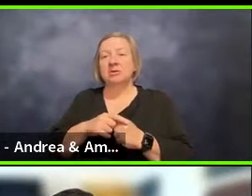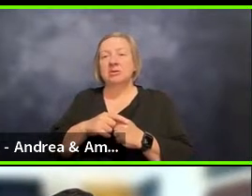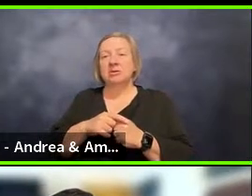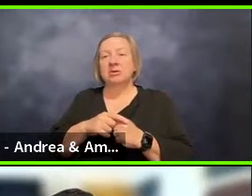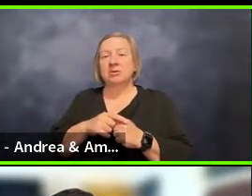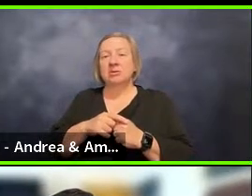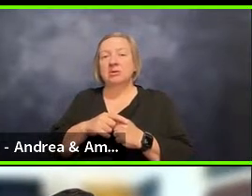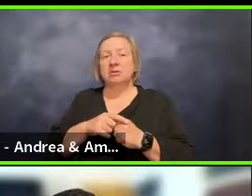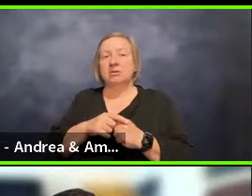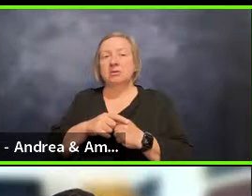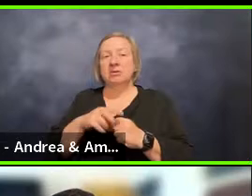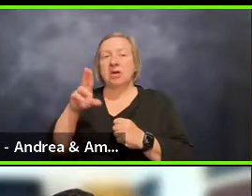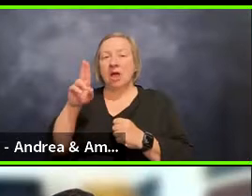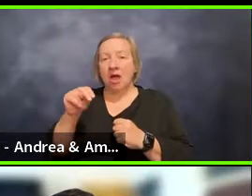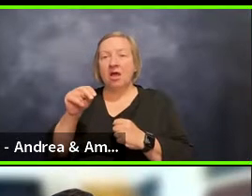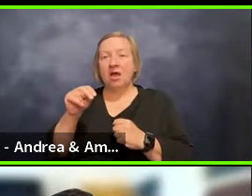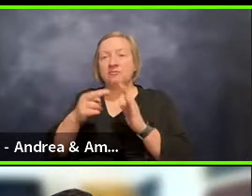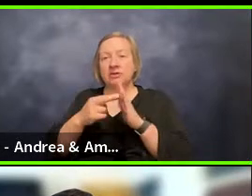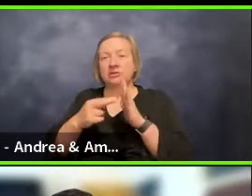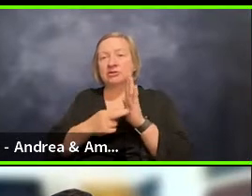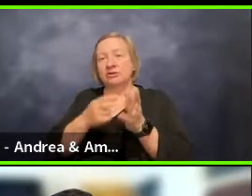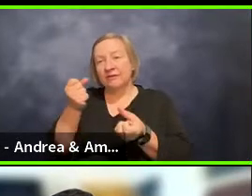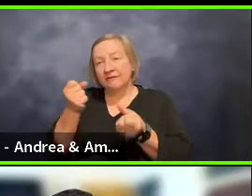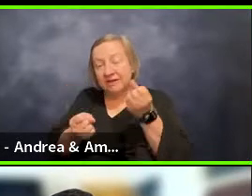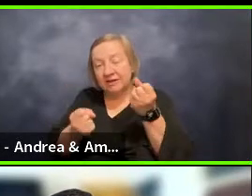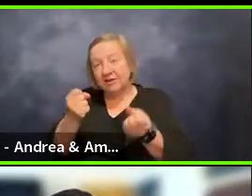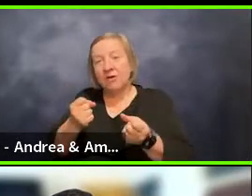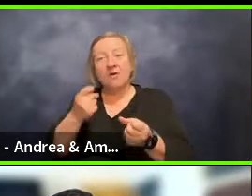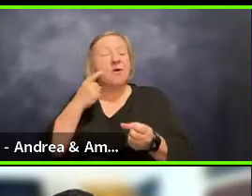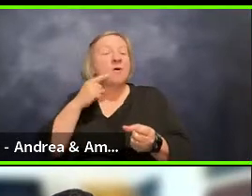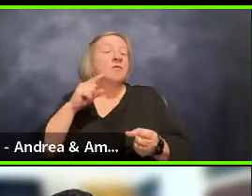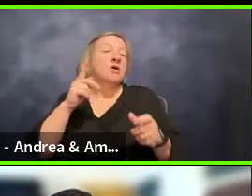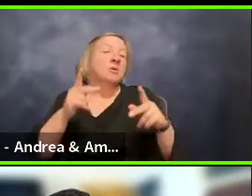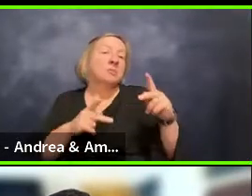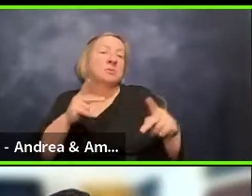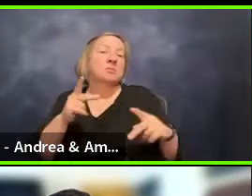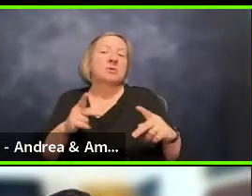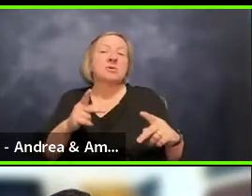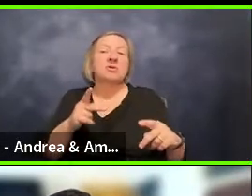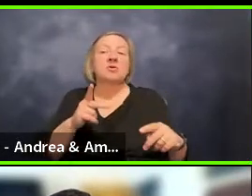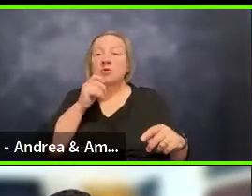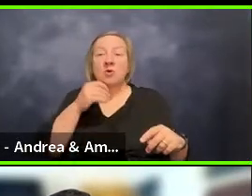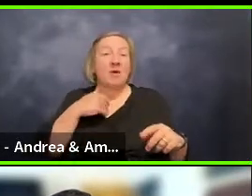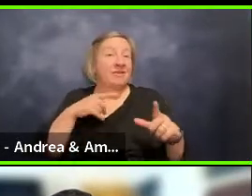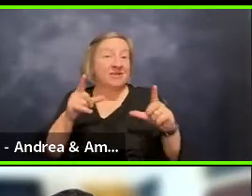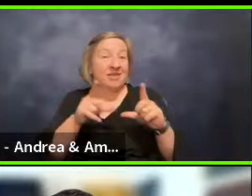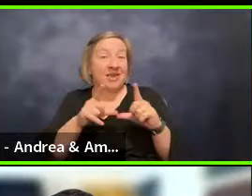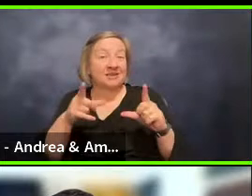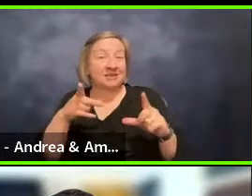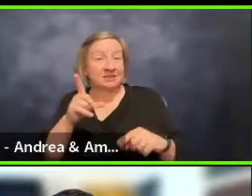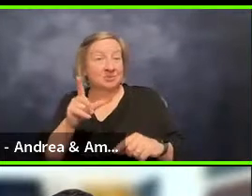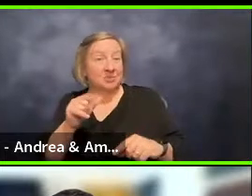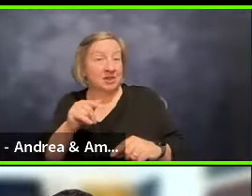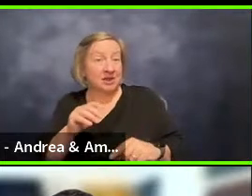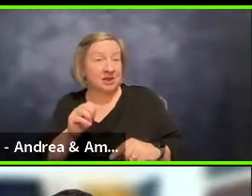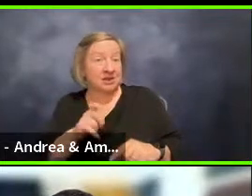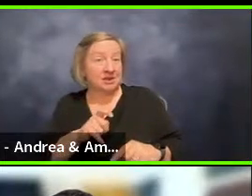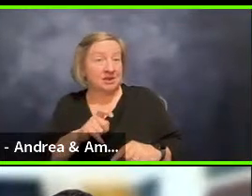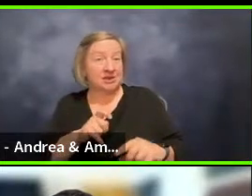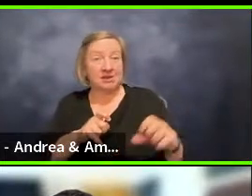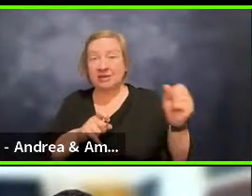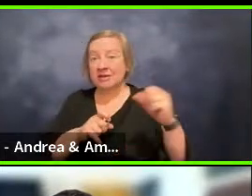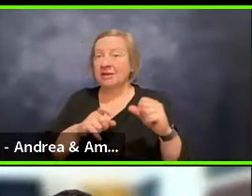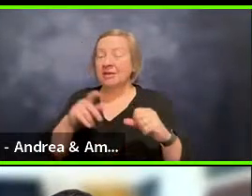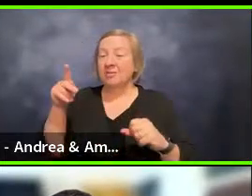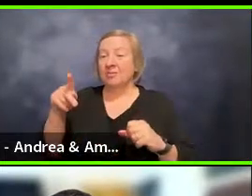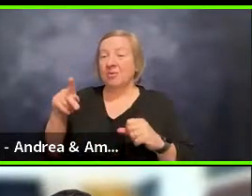I mean, unregistered vehicles, I'm sorry. For folks that don't have a license plate? Correct. In